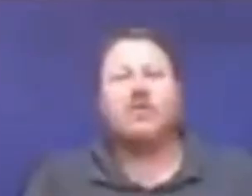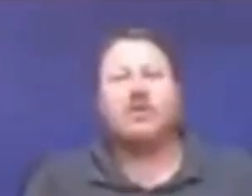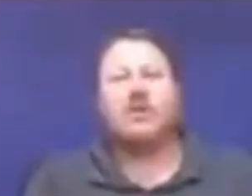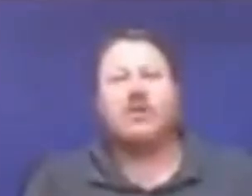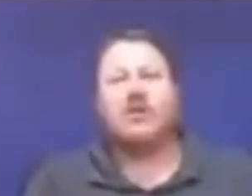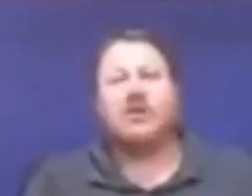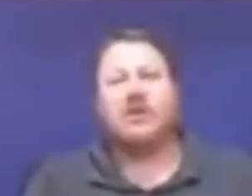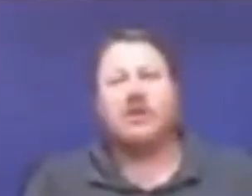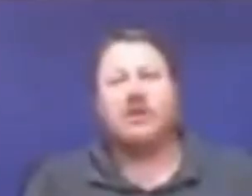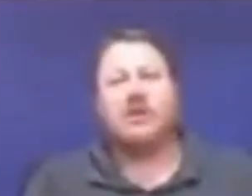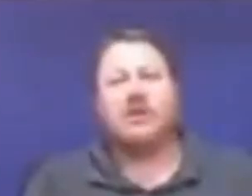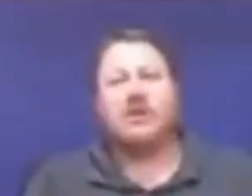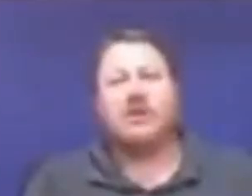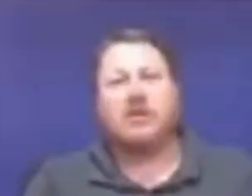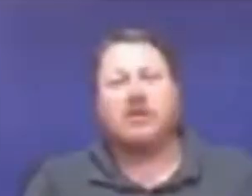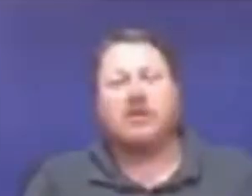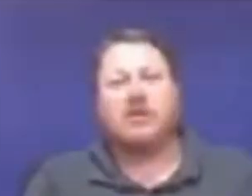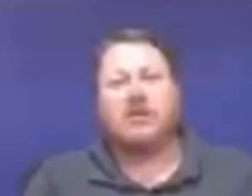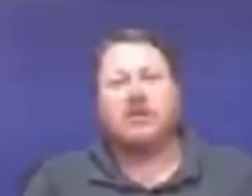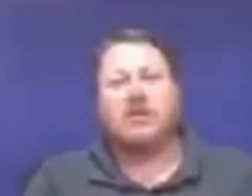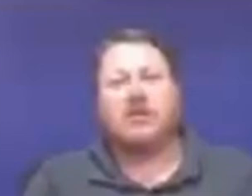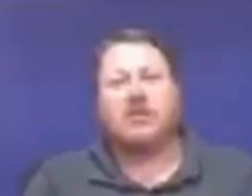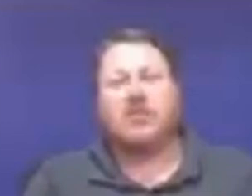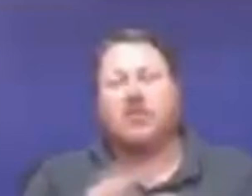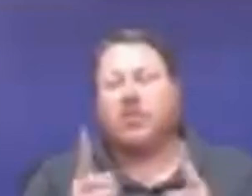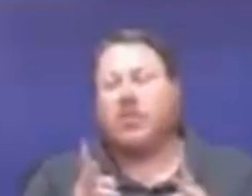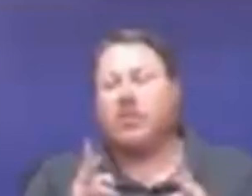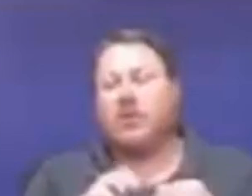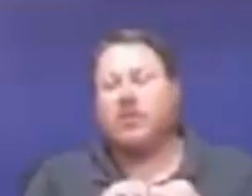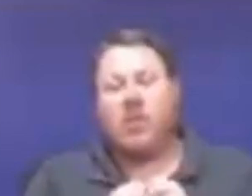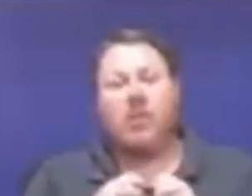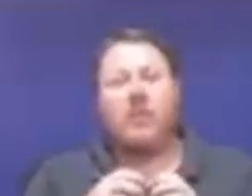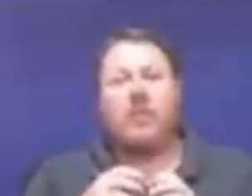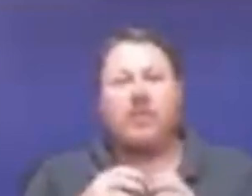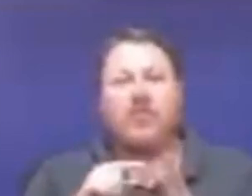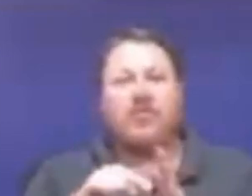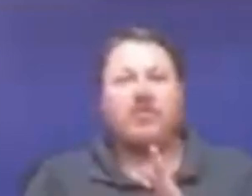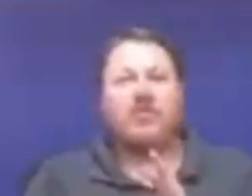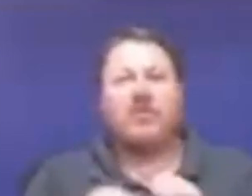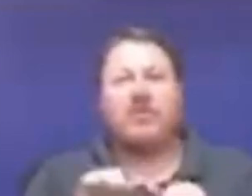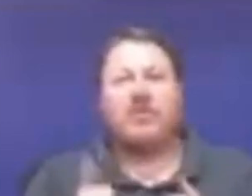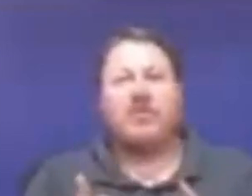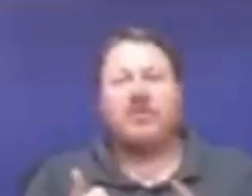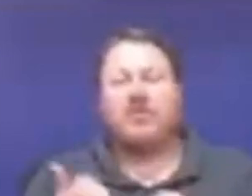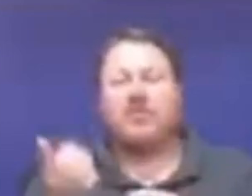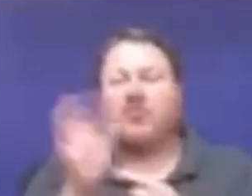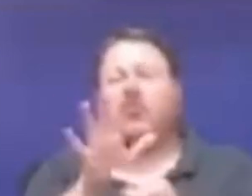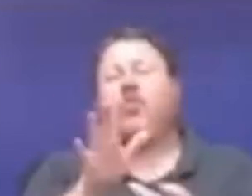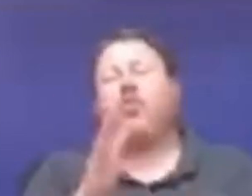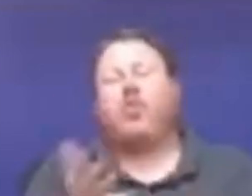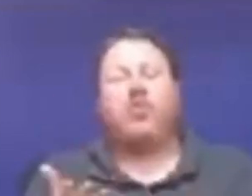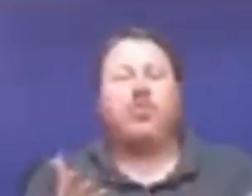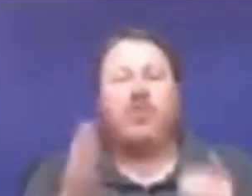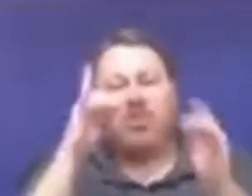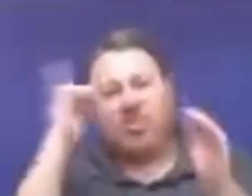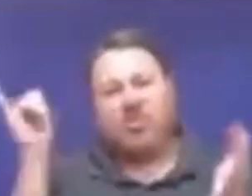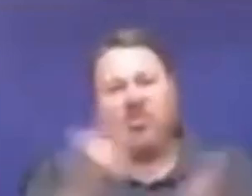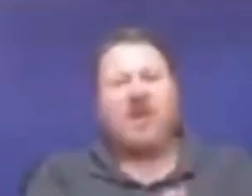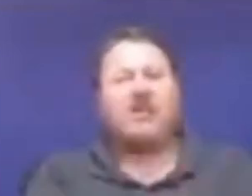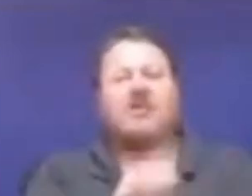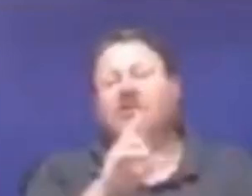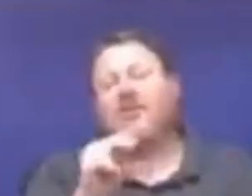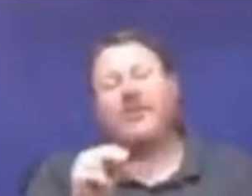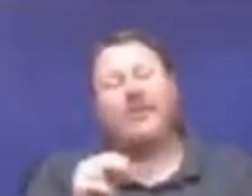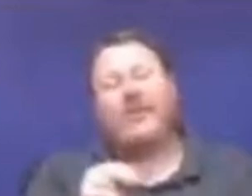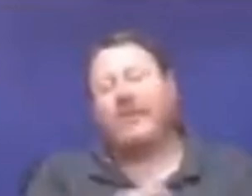Because usually the problem is much deeper than you just post it, you know, than you